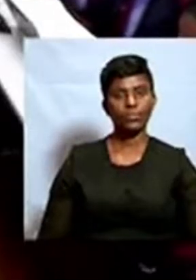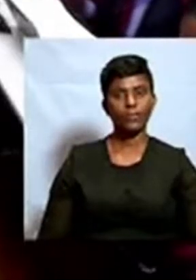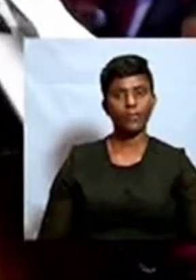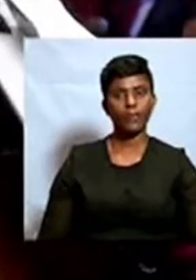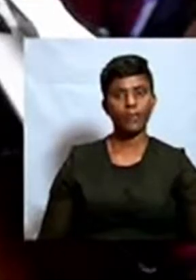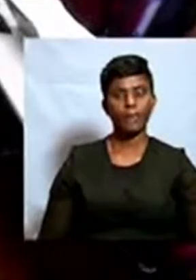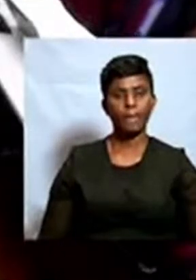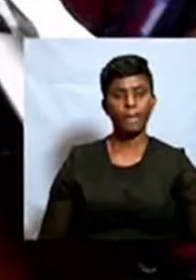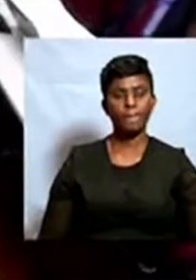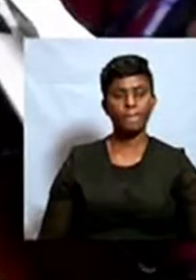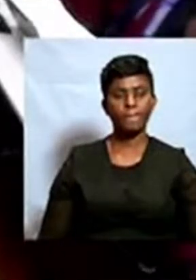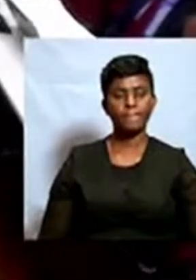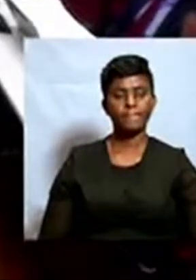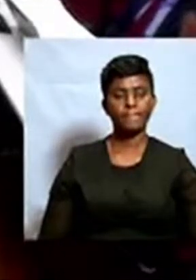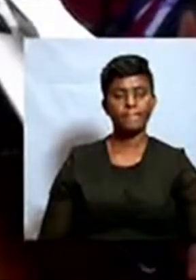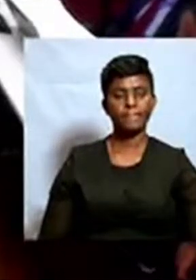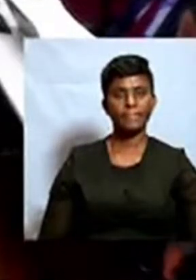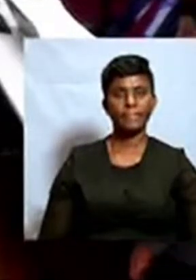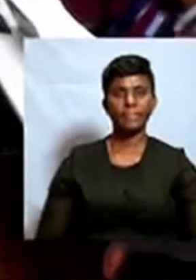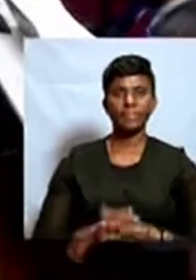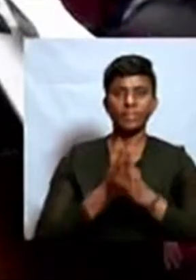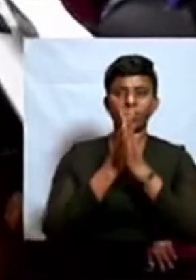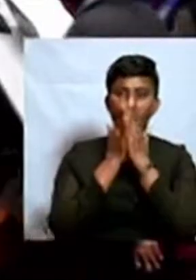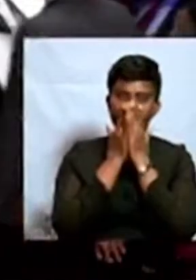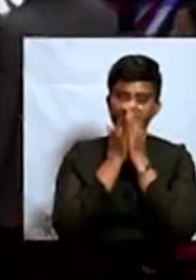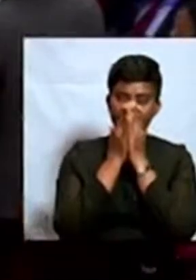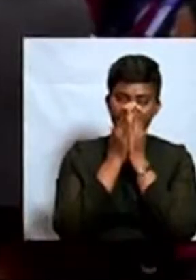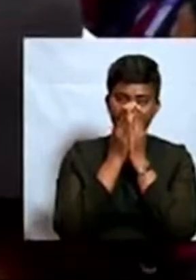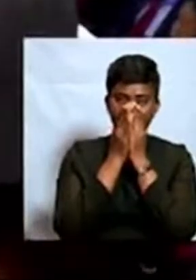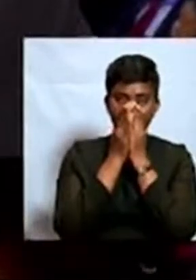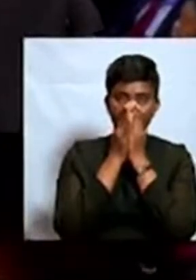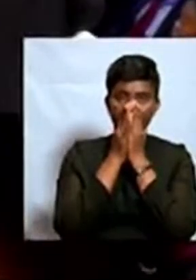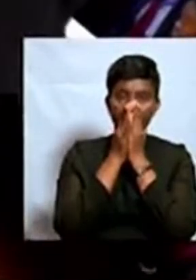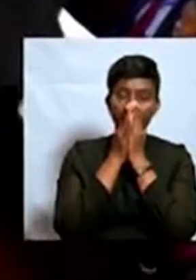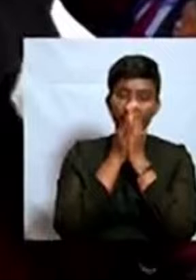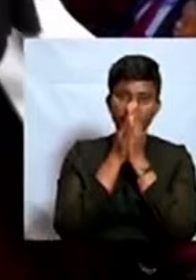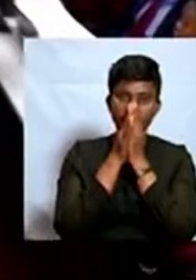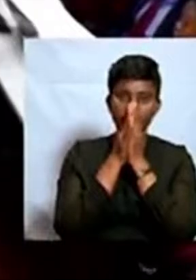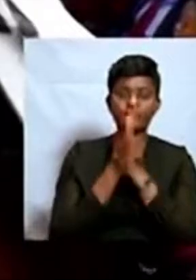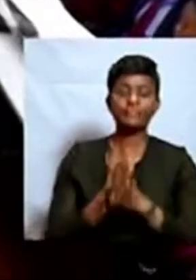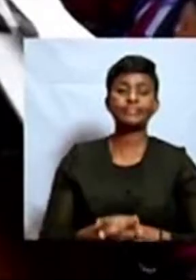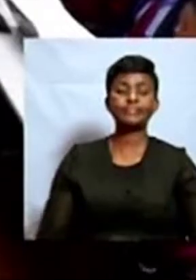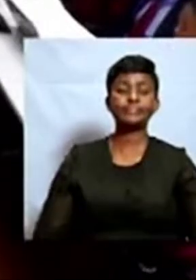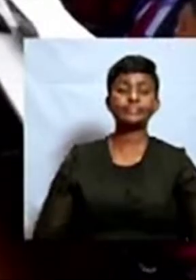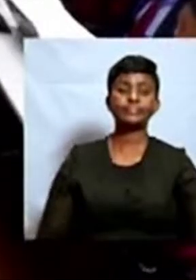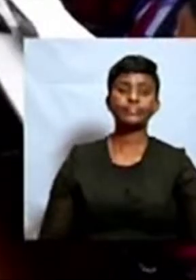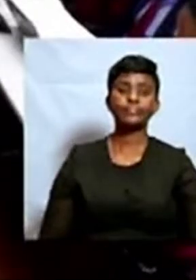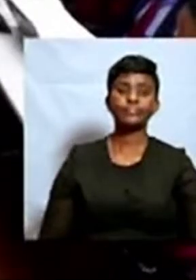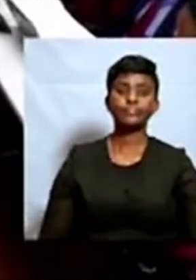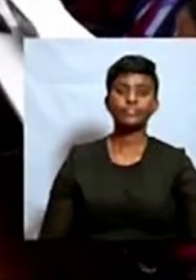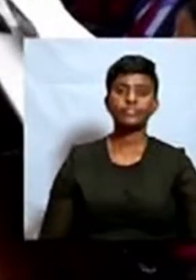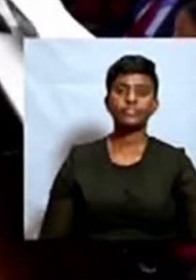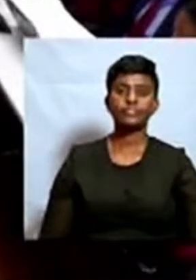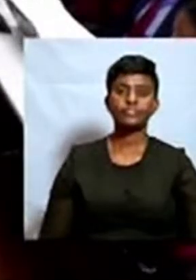license various cadre of aviation staff, pilots, including